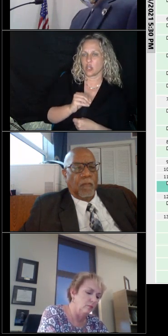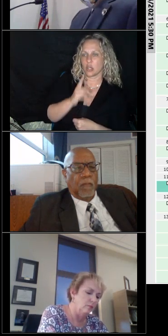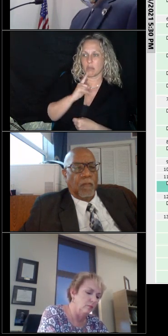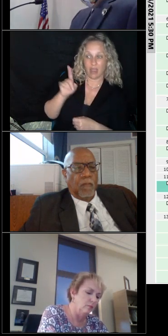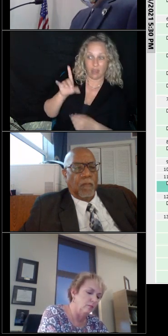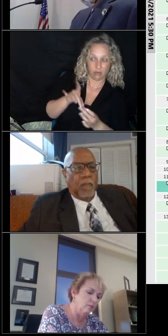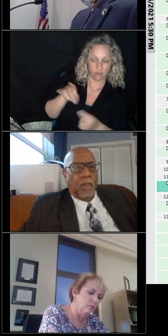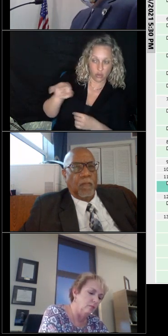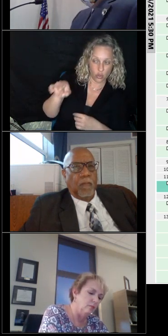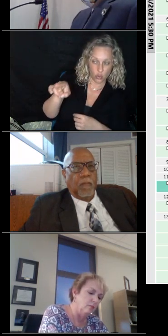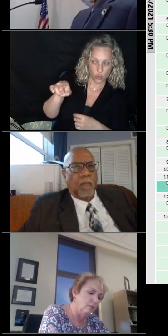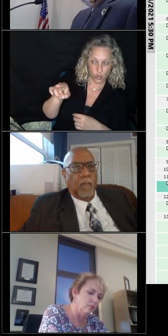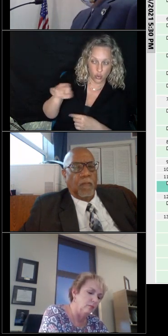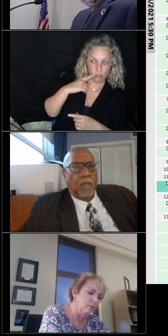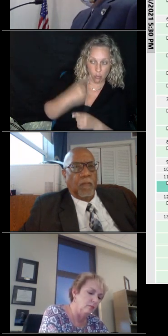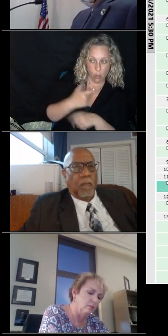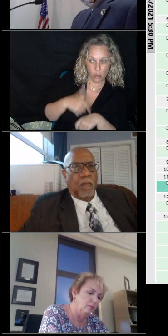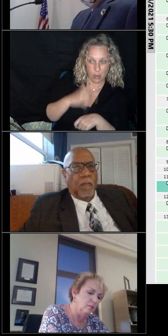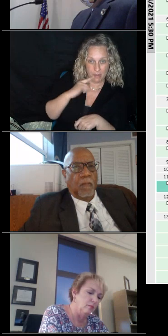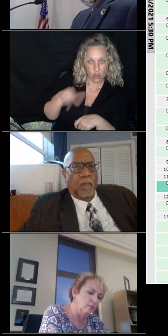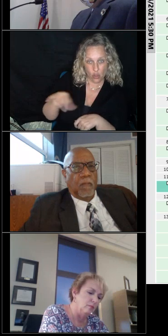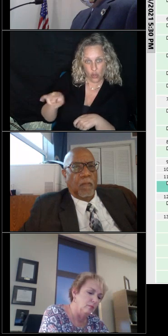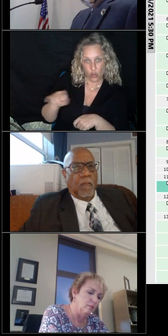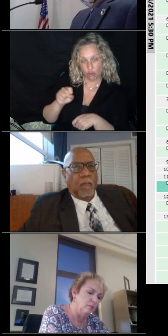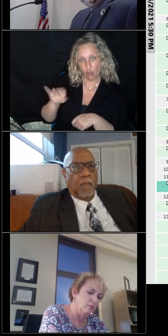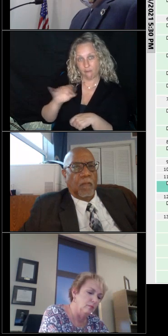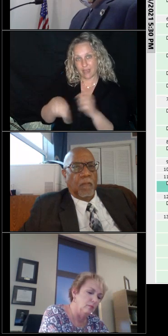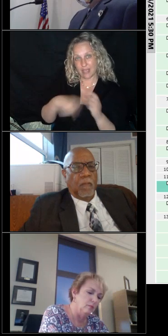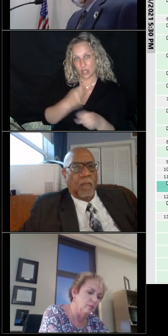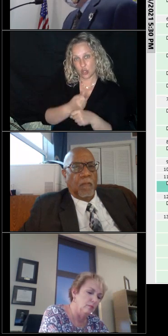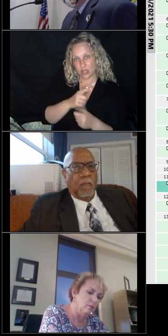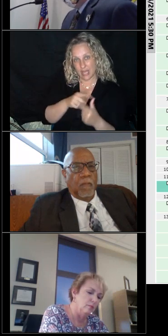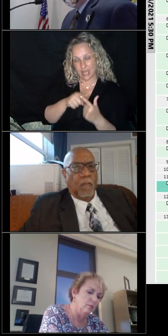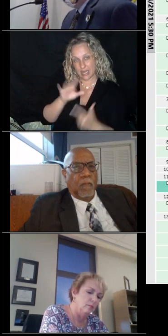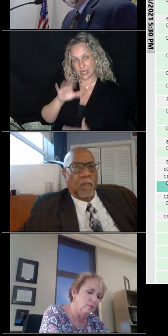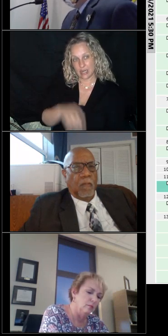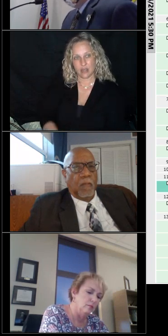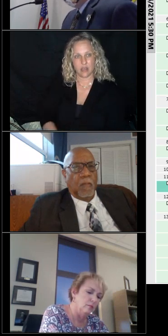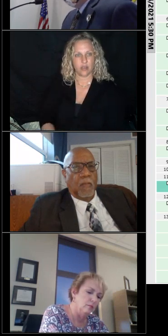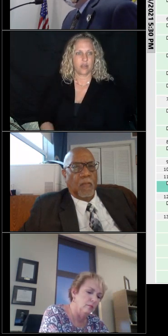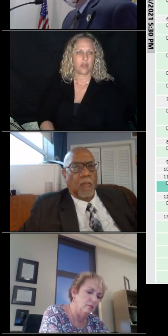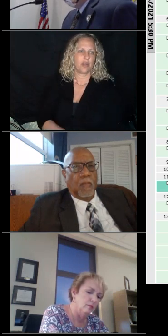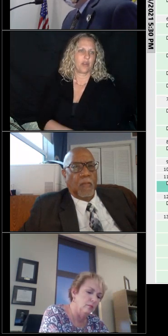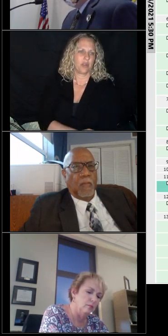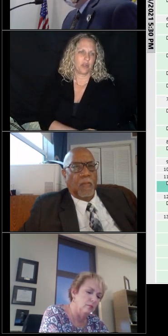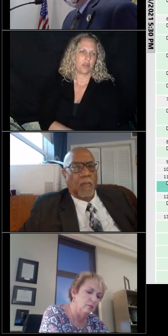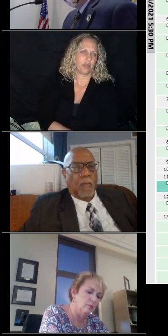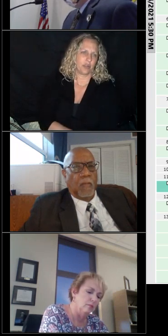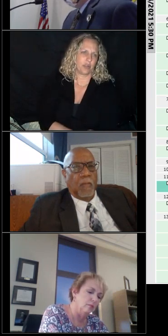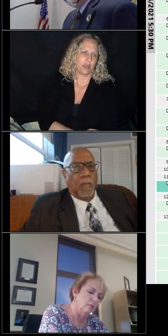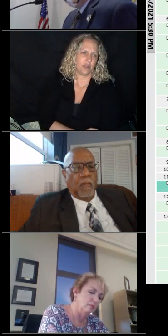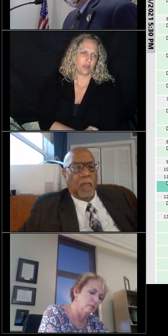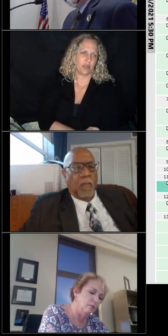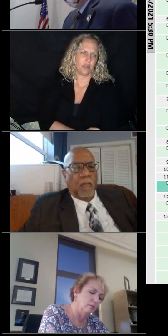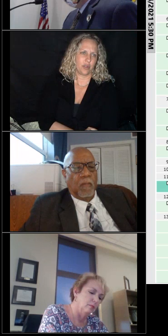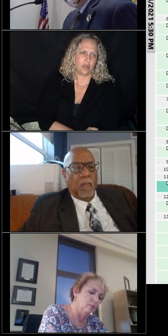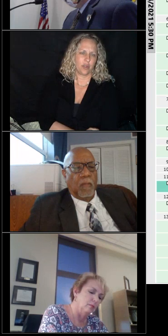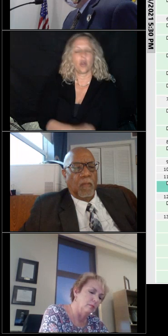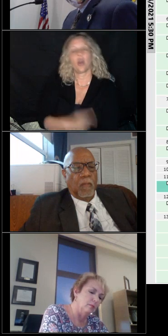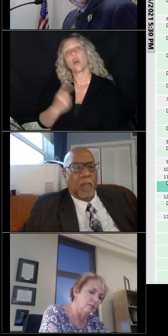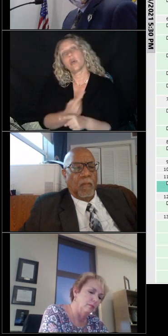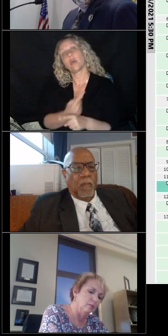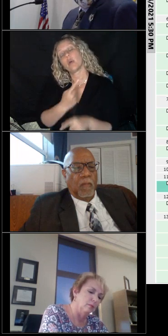I guess, the proper timing for those off years then. So the proper timing is set